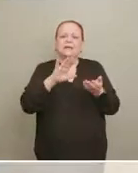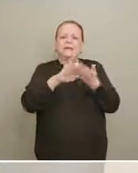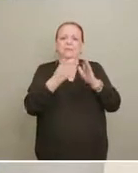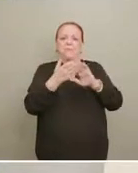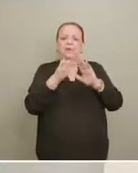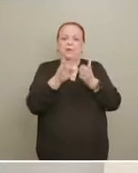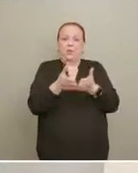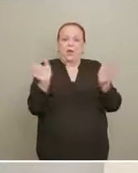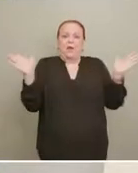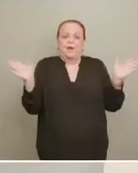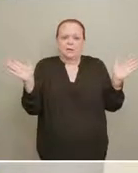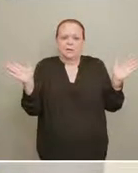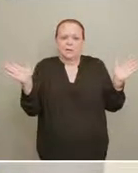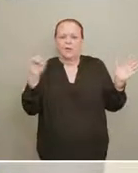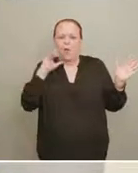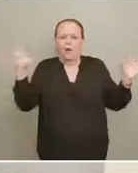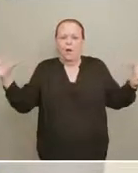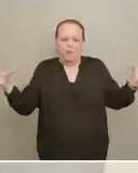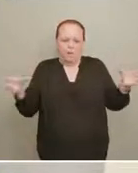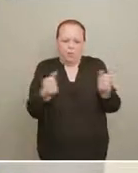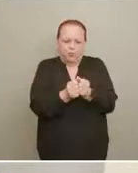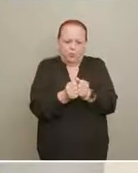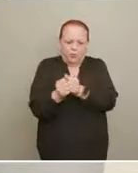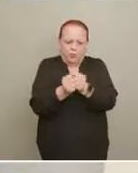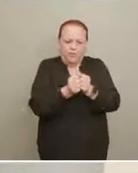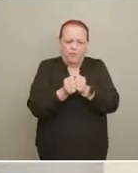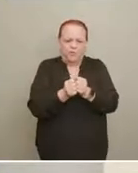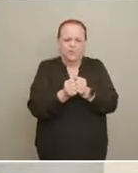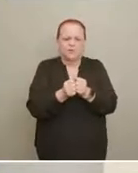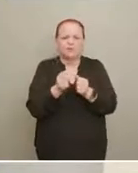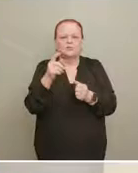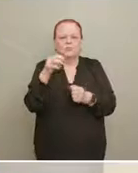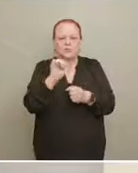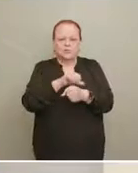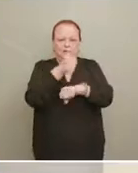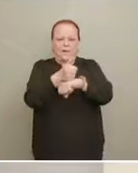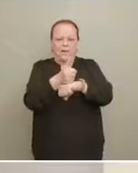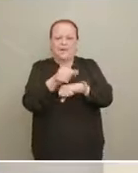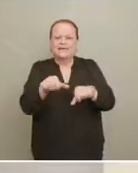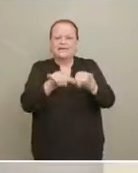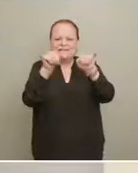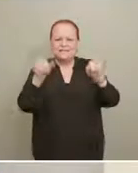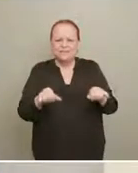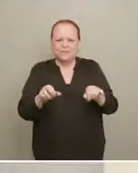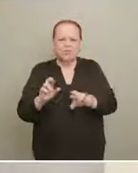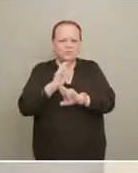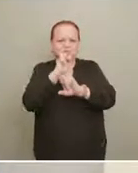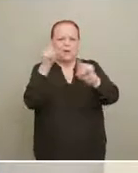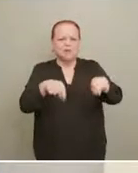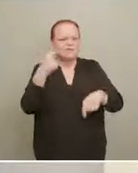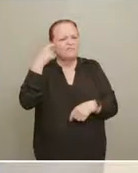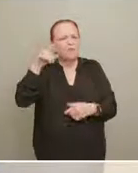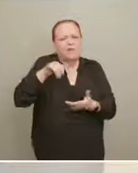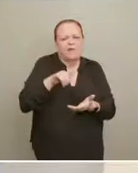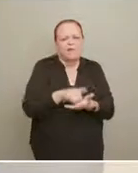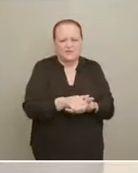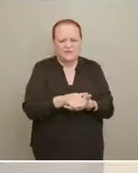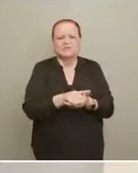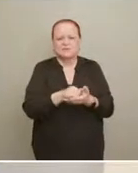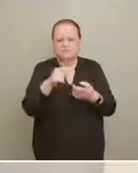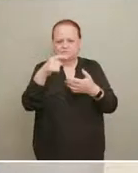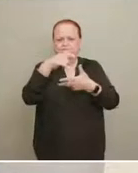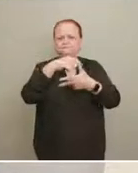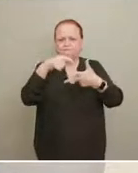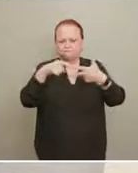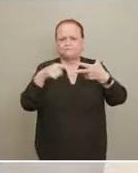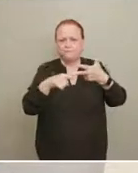to bring us all together to create a system response to mental health, substance use, and related challenges. I think you